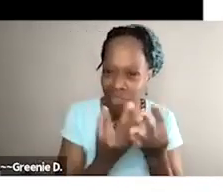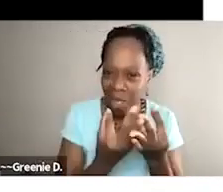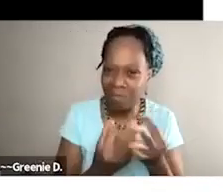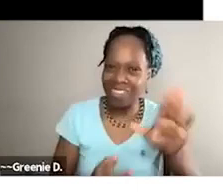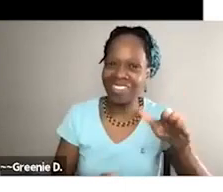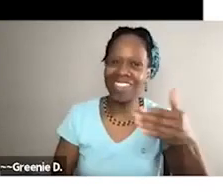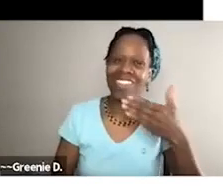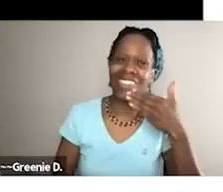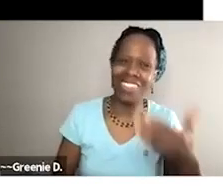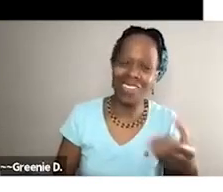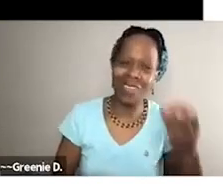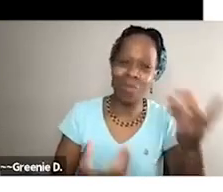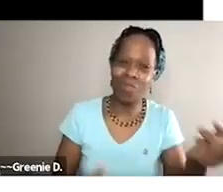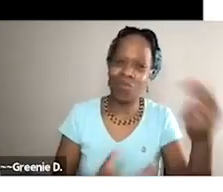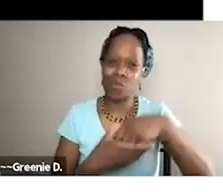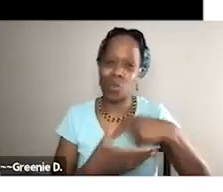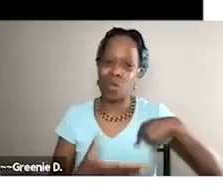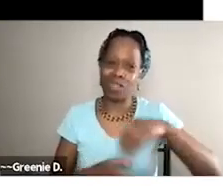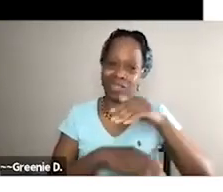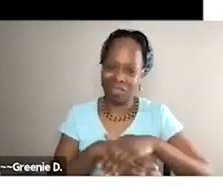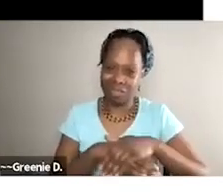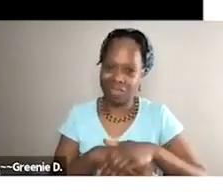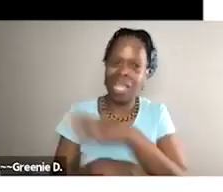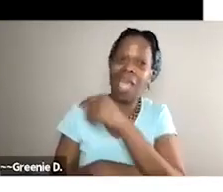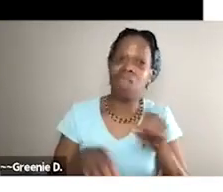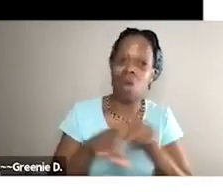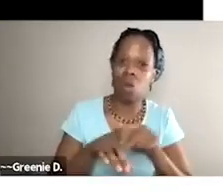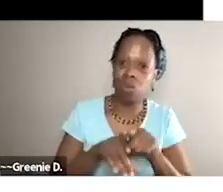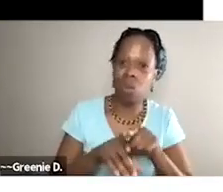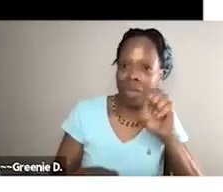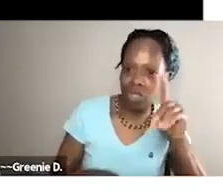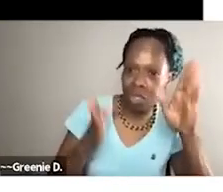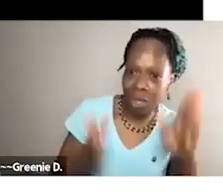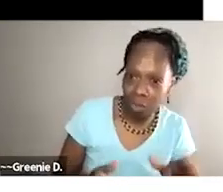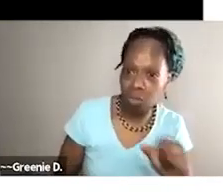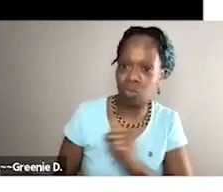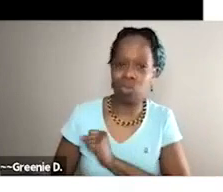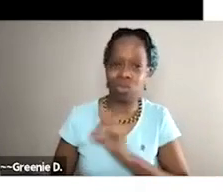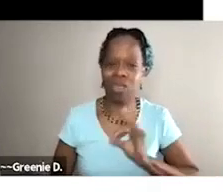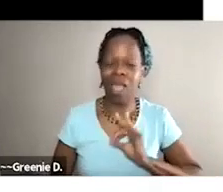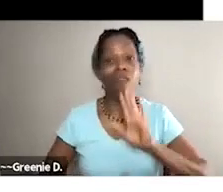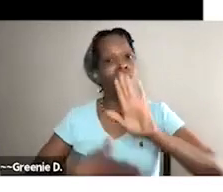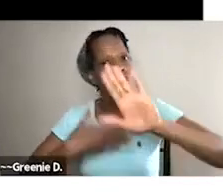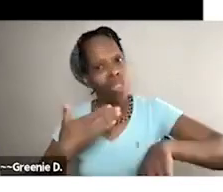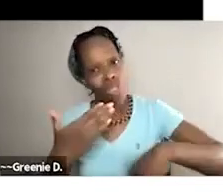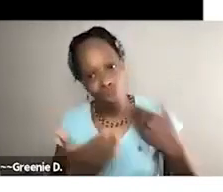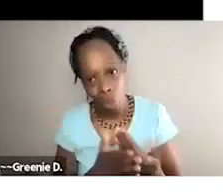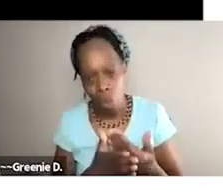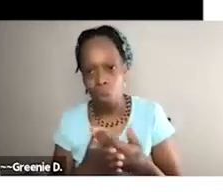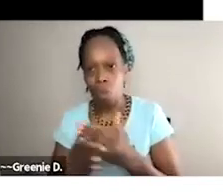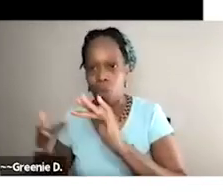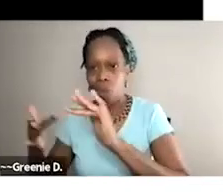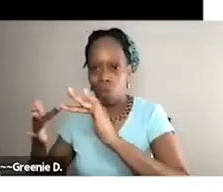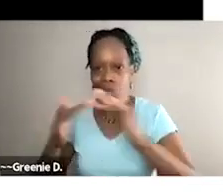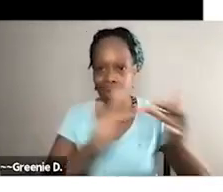the educators and the staff and the whole network of stakeholders who make up a school community.